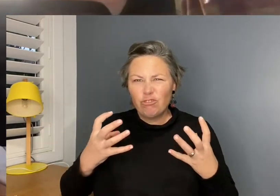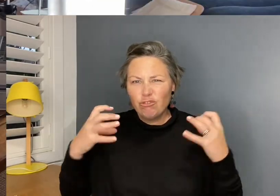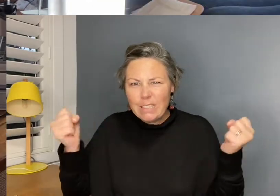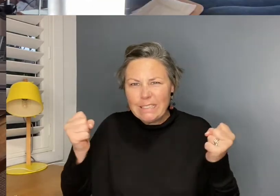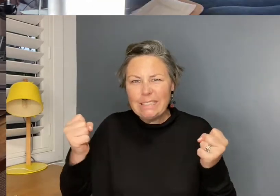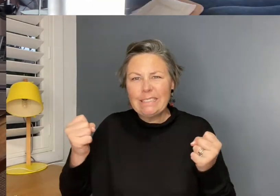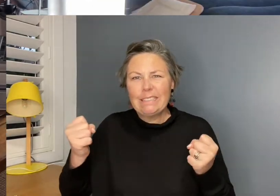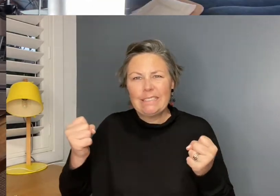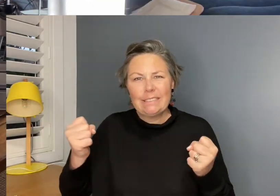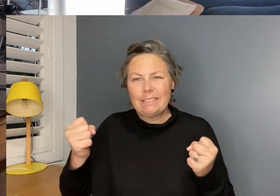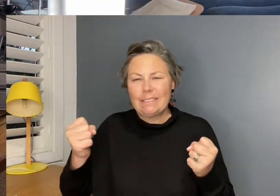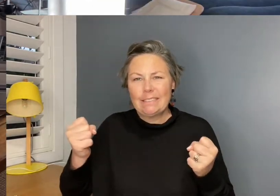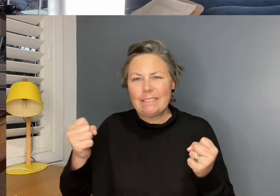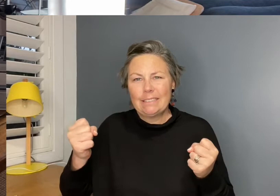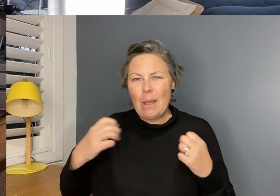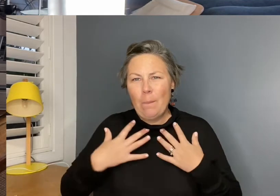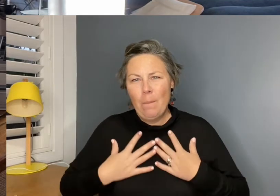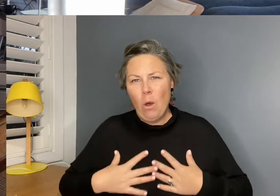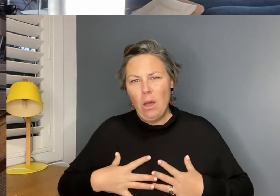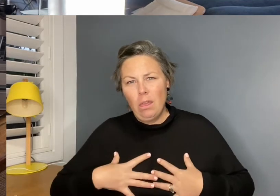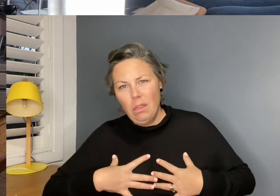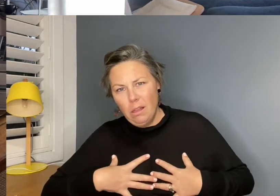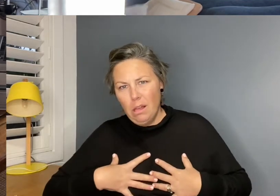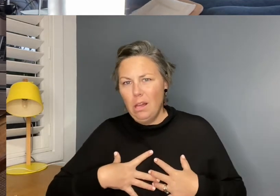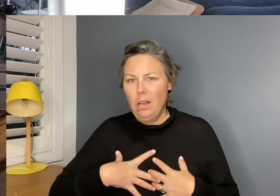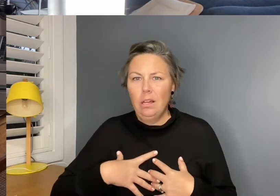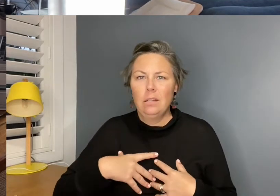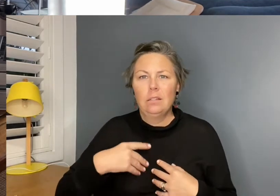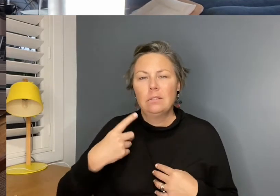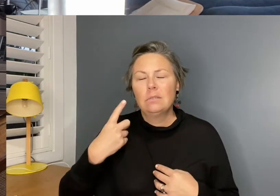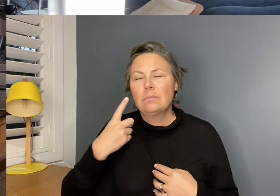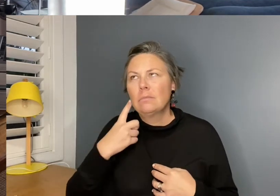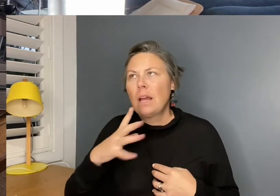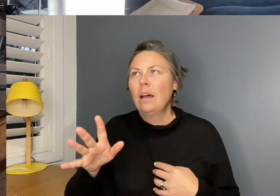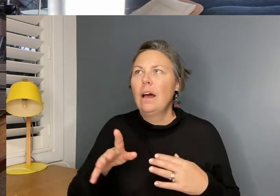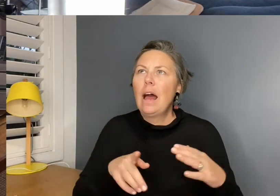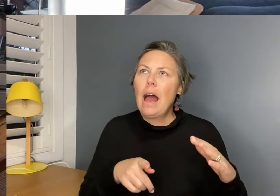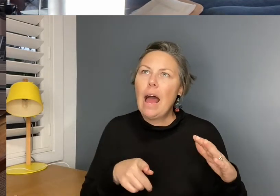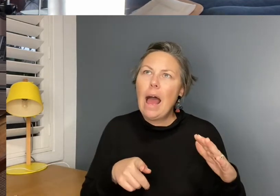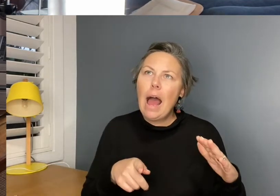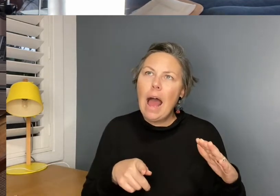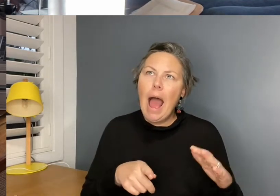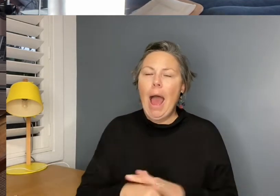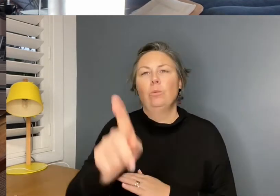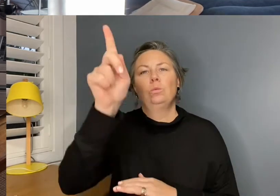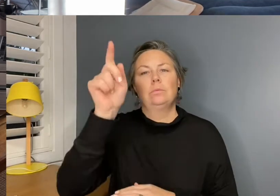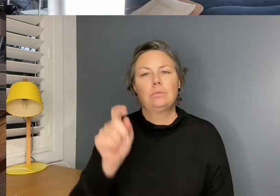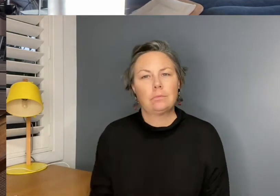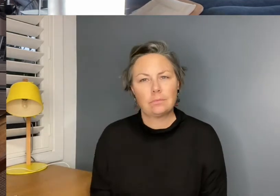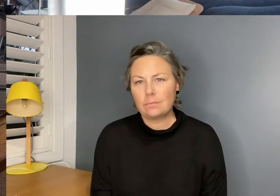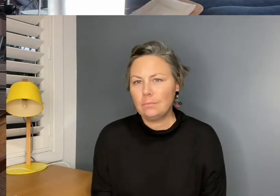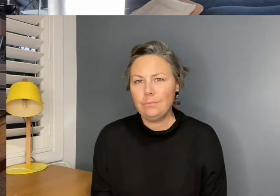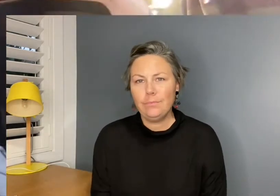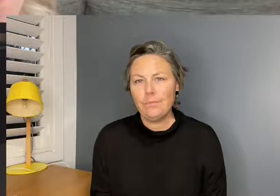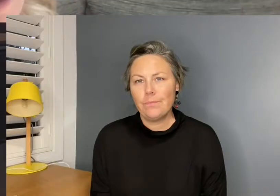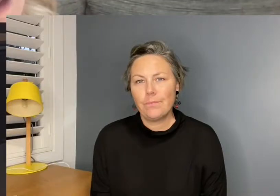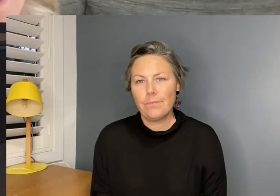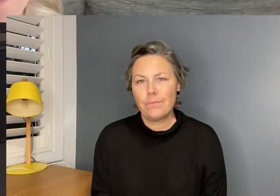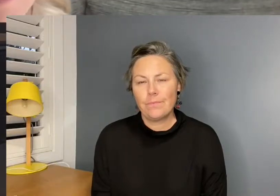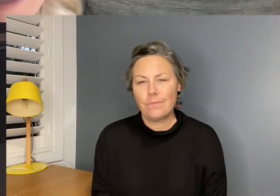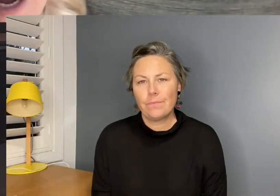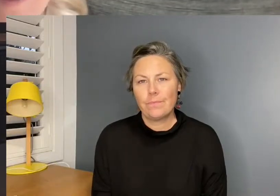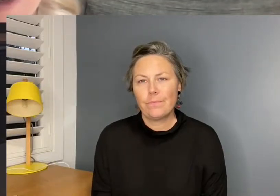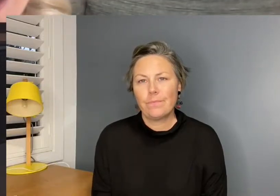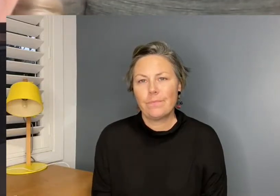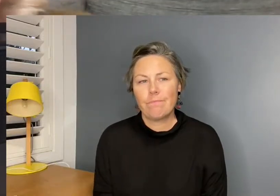strain on your body is just so relieving and amazing once they come out. Wow. So Best feeling in the world. how